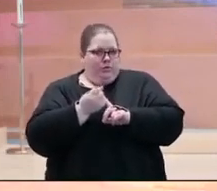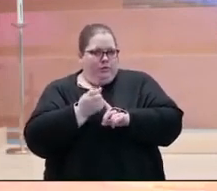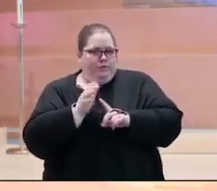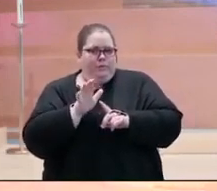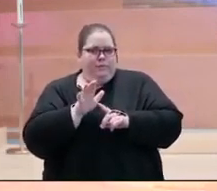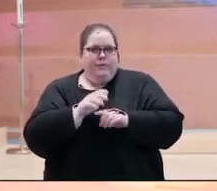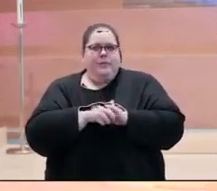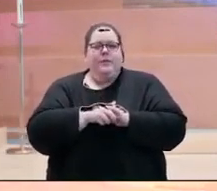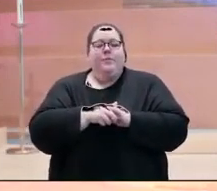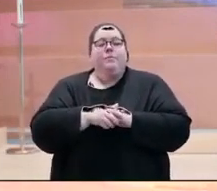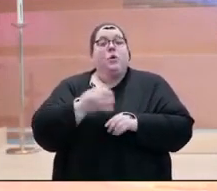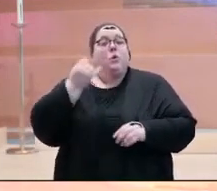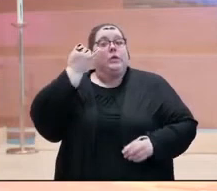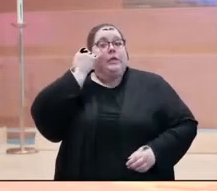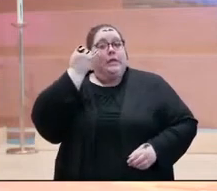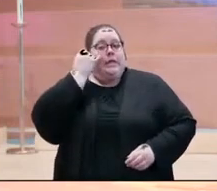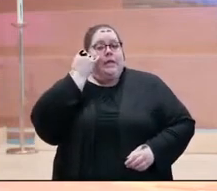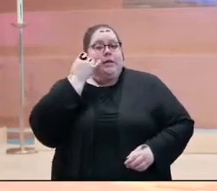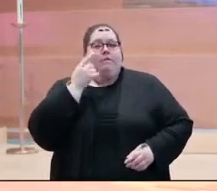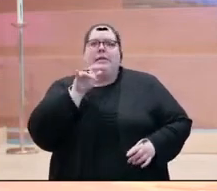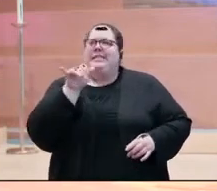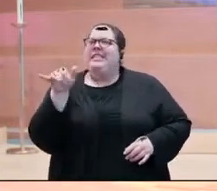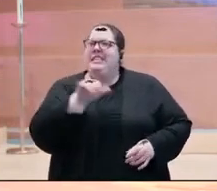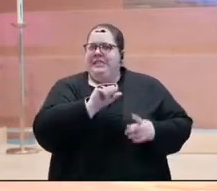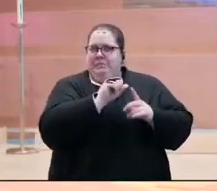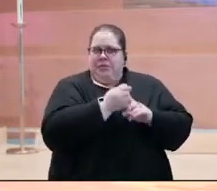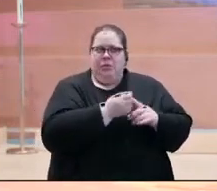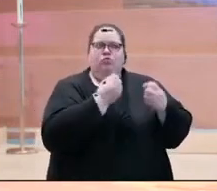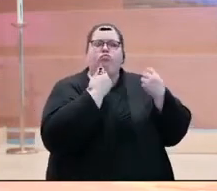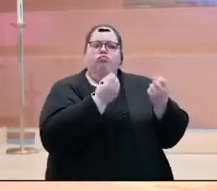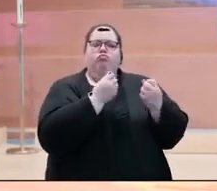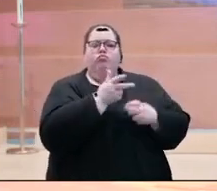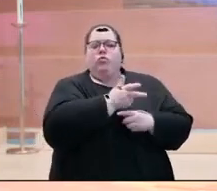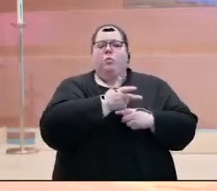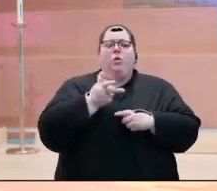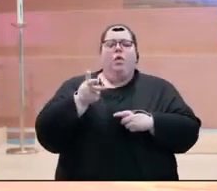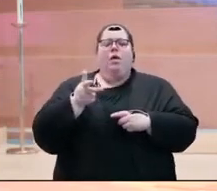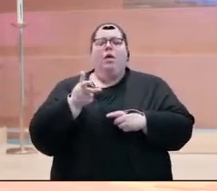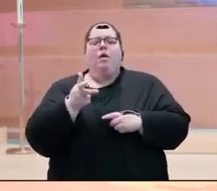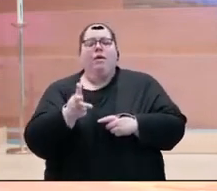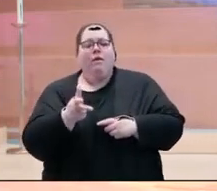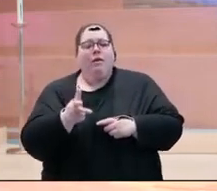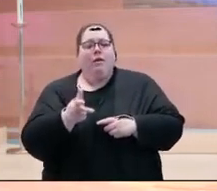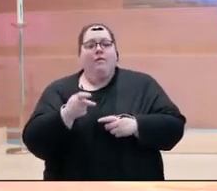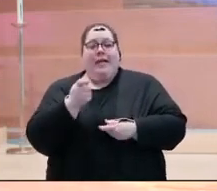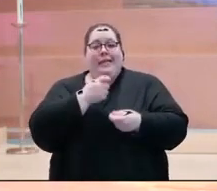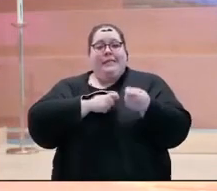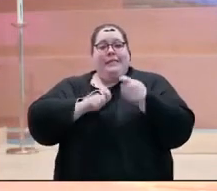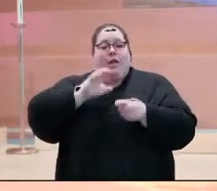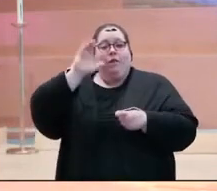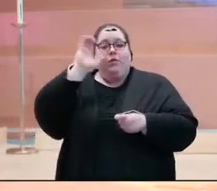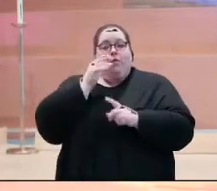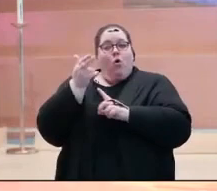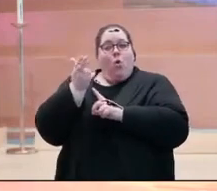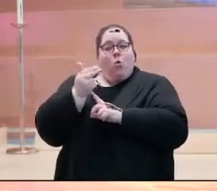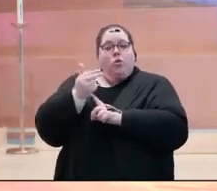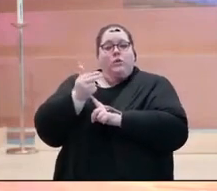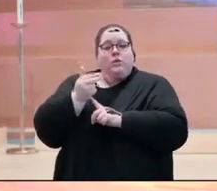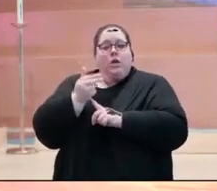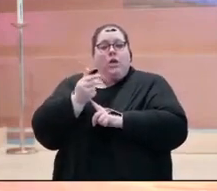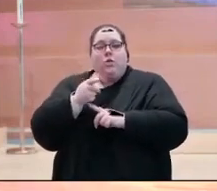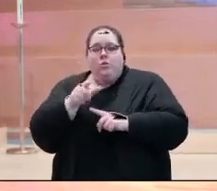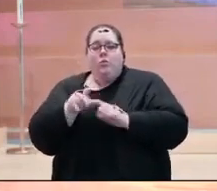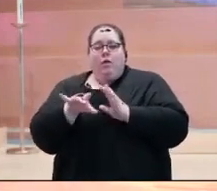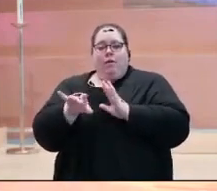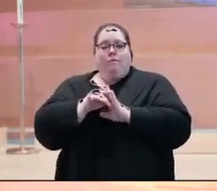changed. What if, same scenario, you're driving along on your road trip and you pull off on the interstate, and instead of looking for a hotel, you just went and found